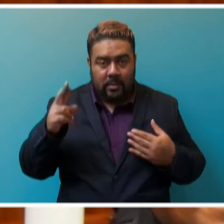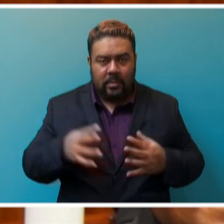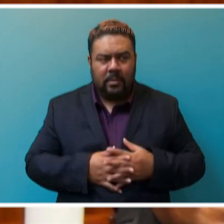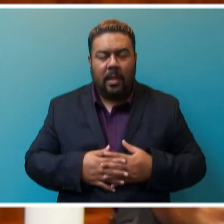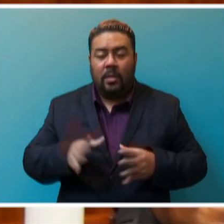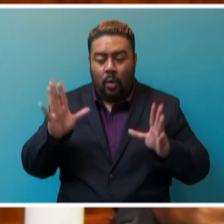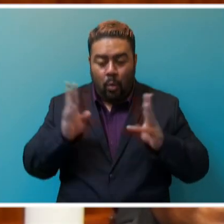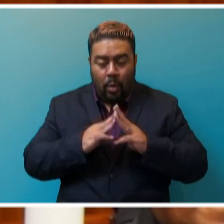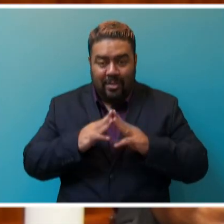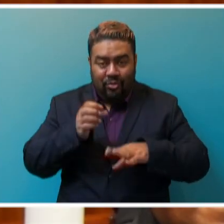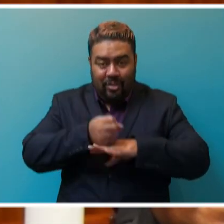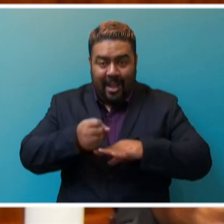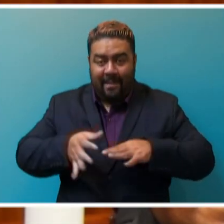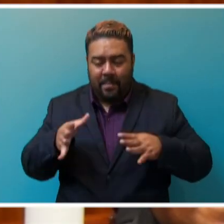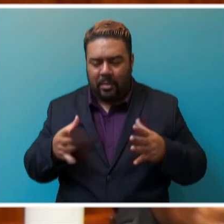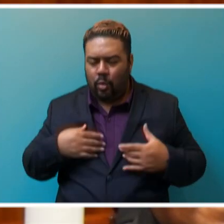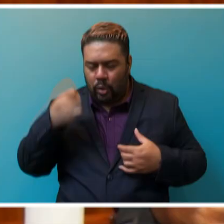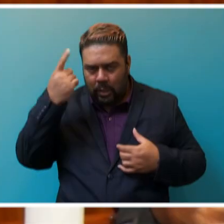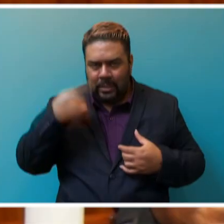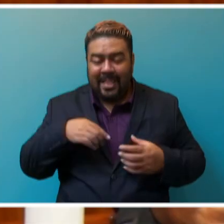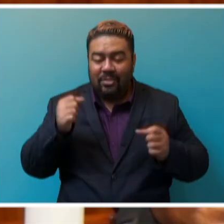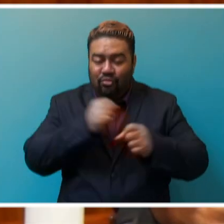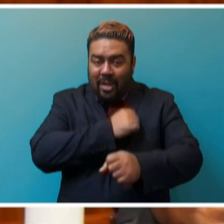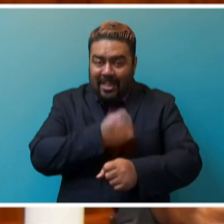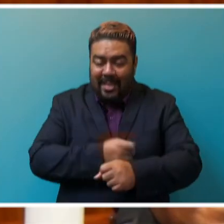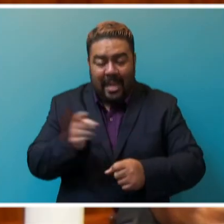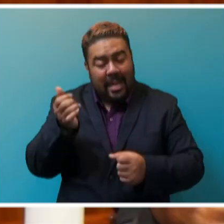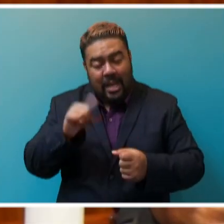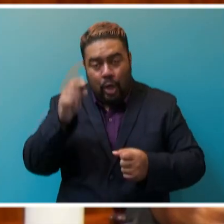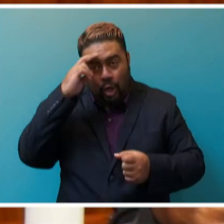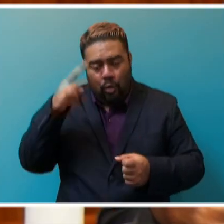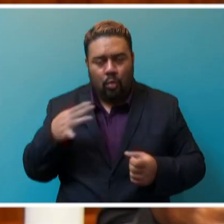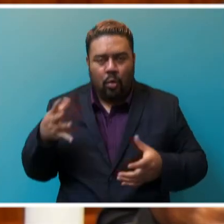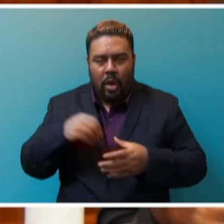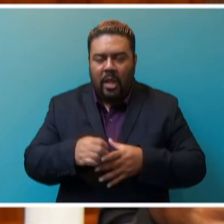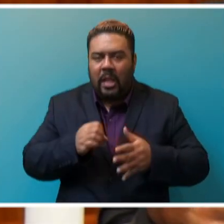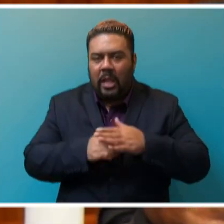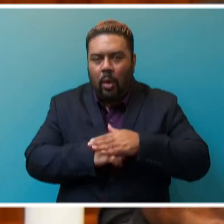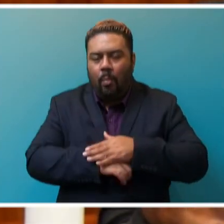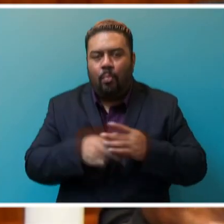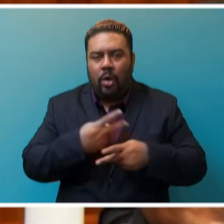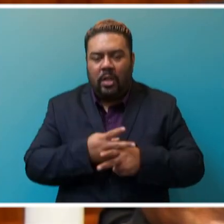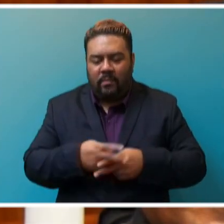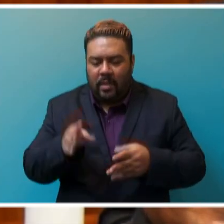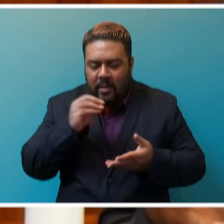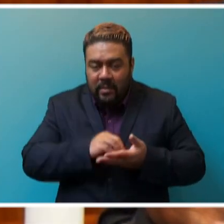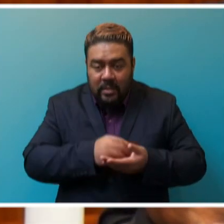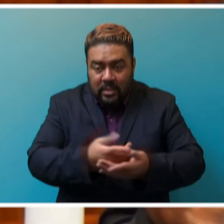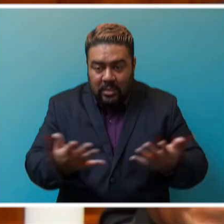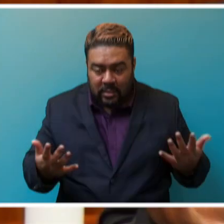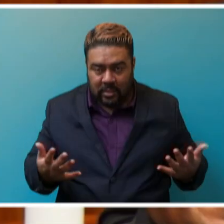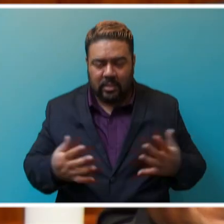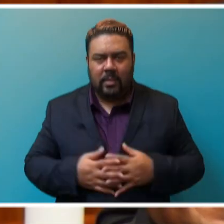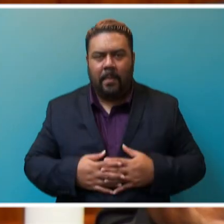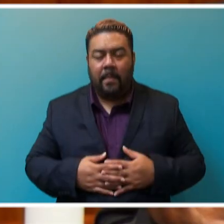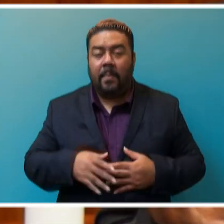coalition government recognizes that the strength of any nation lies in the dedication and productivity of its servants. That